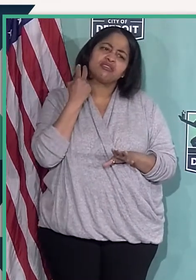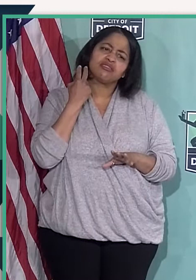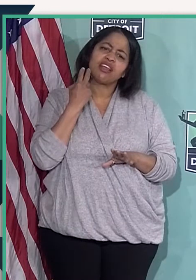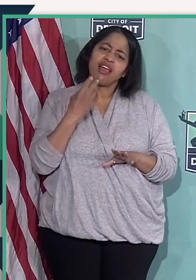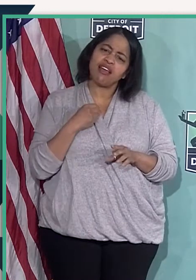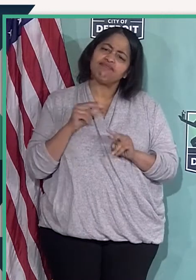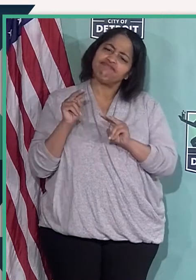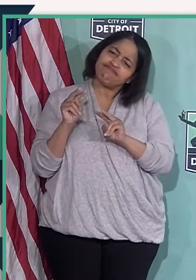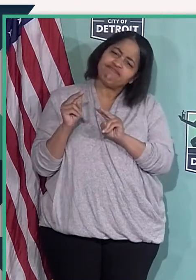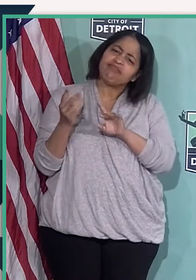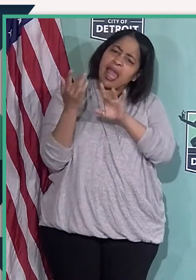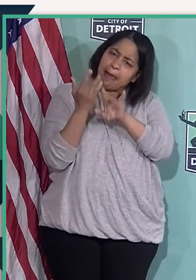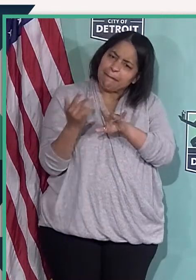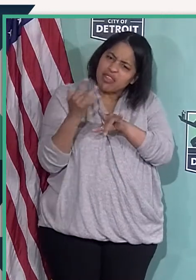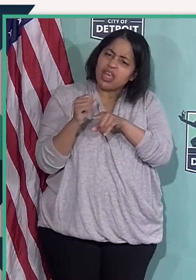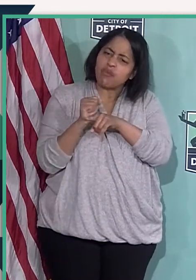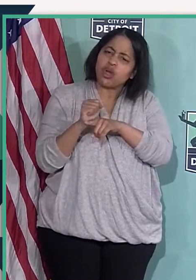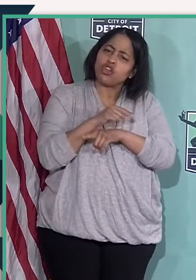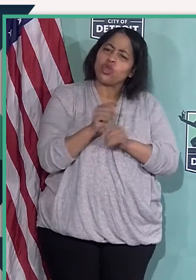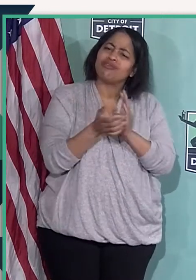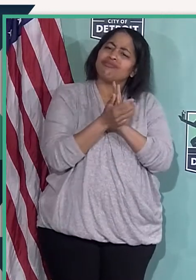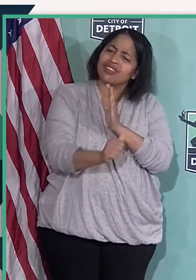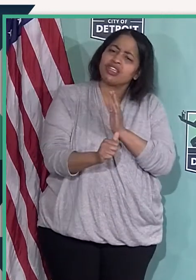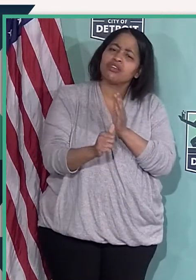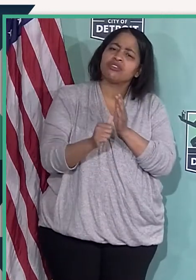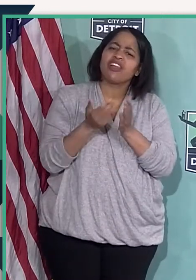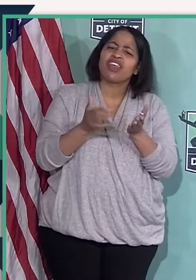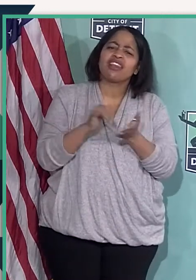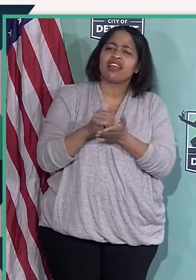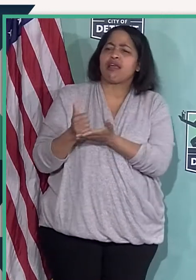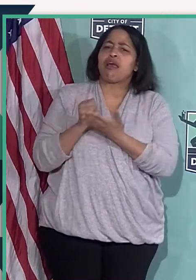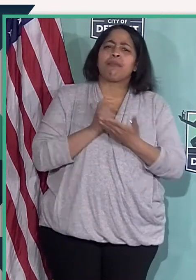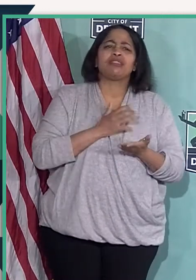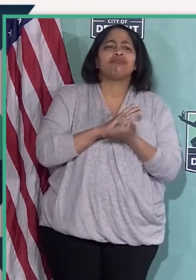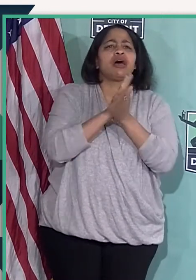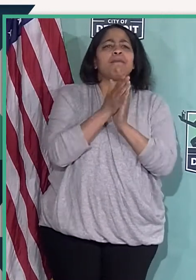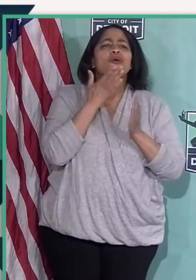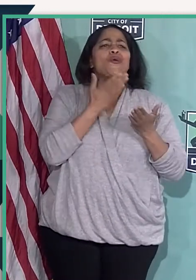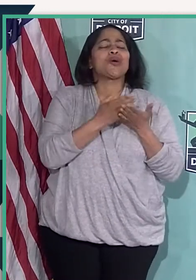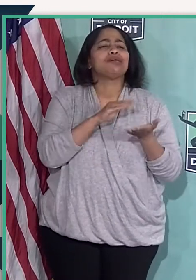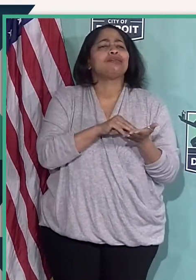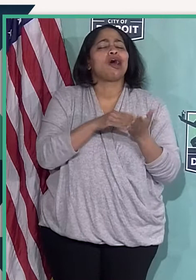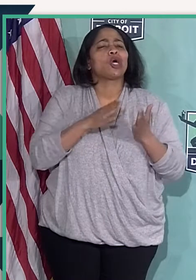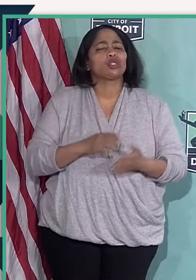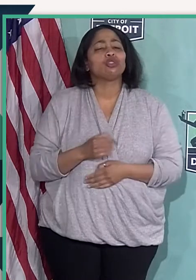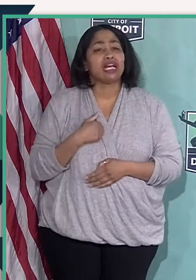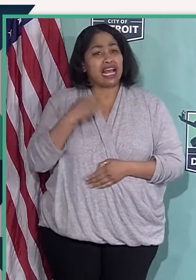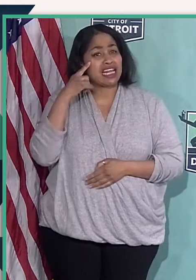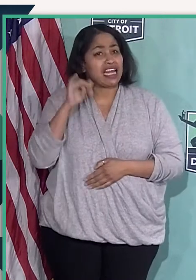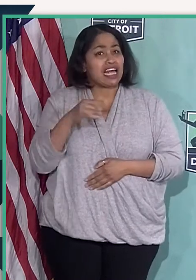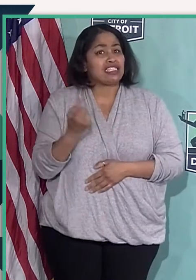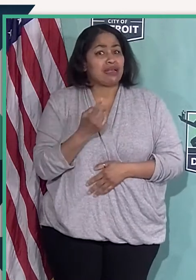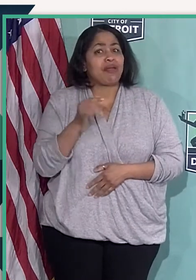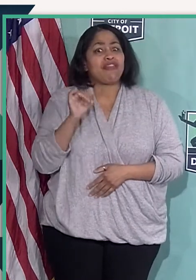empathy and just practice those skills that go into making us good doctors. And I think that's something that